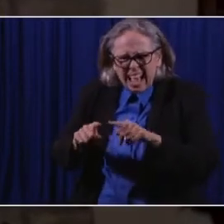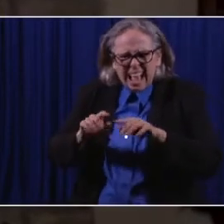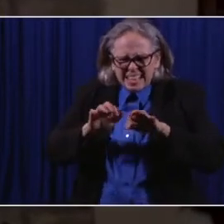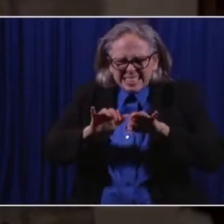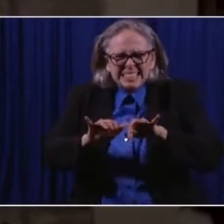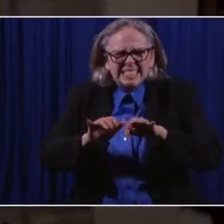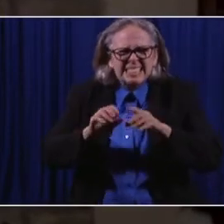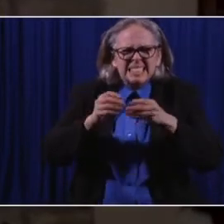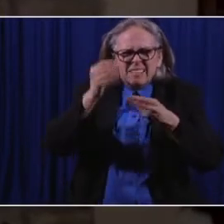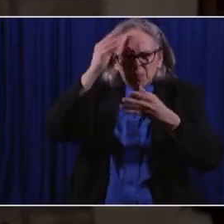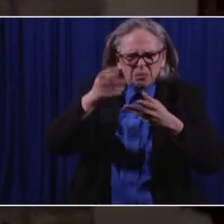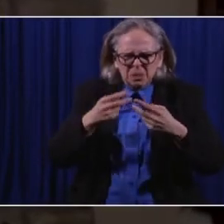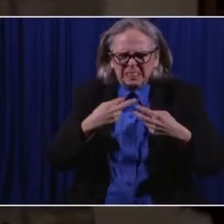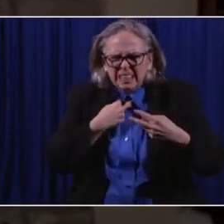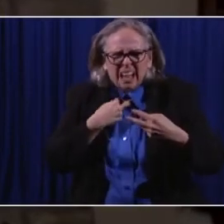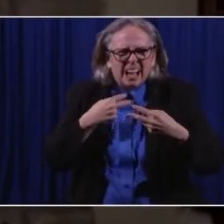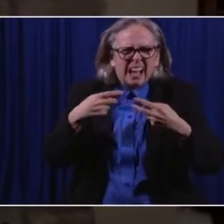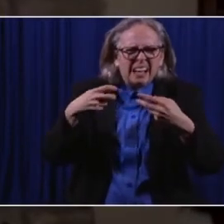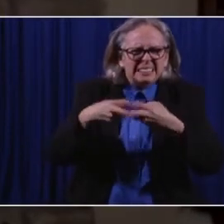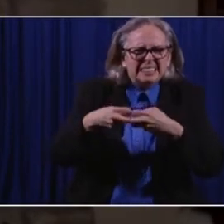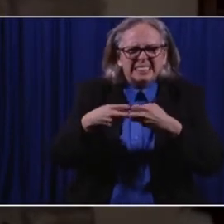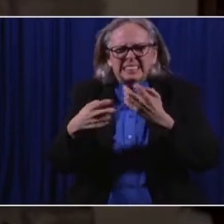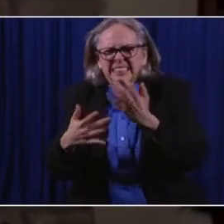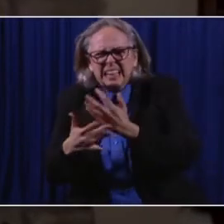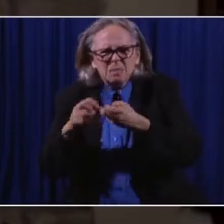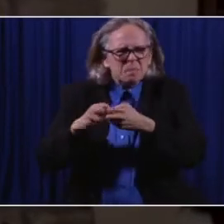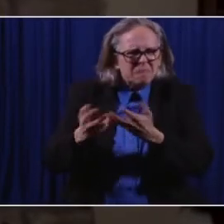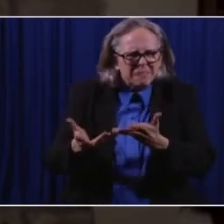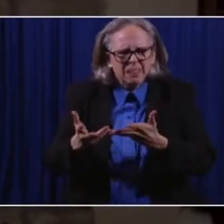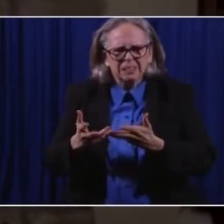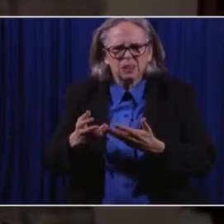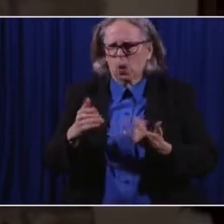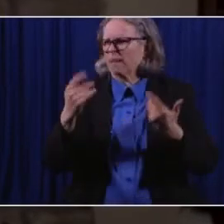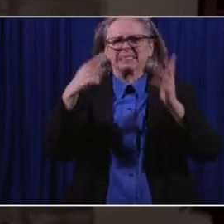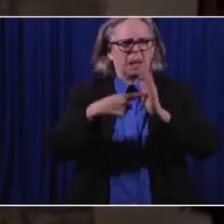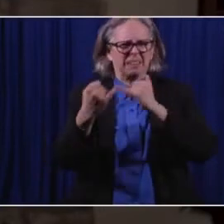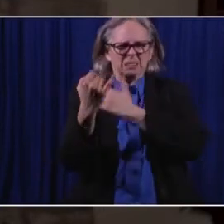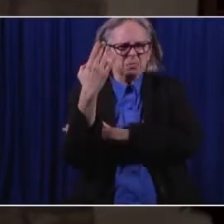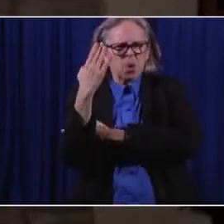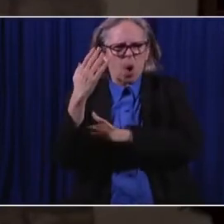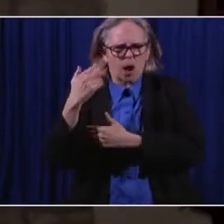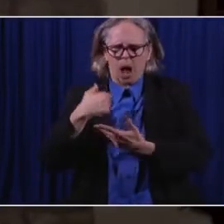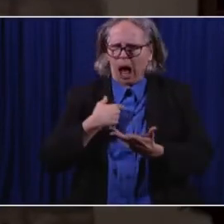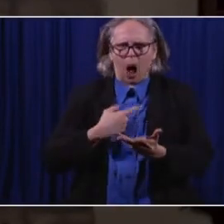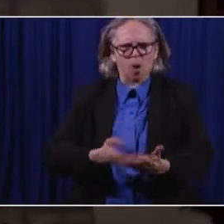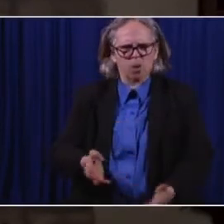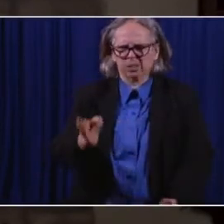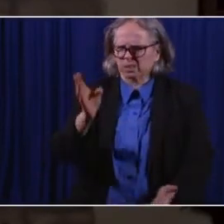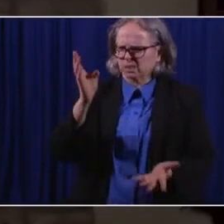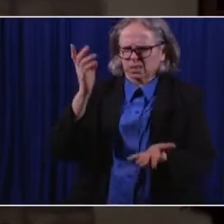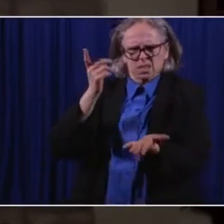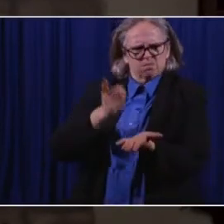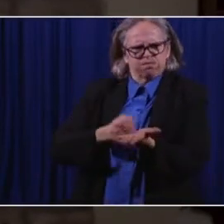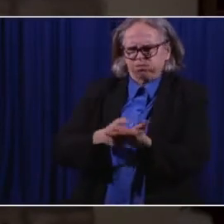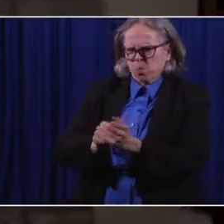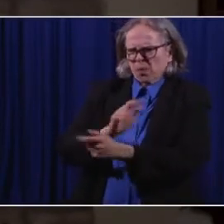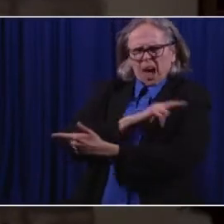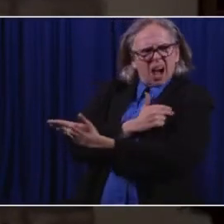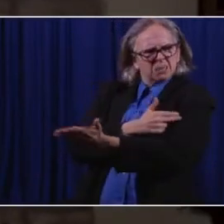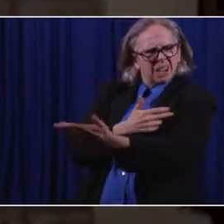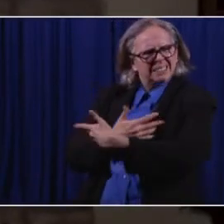But you know, look, I had a candid discussion today with our hospitals, and you know, look, they've gone through Christmas, they've gone